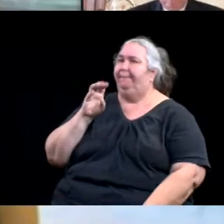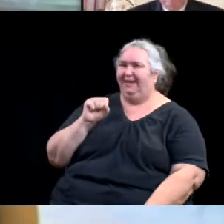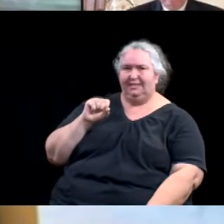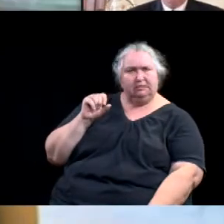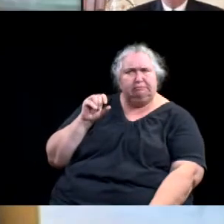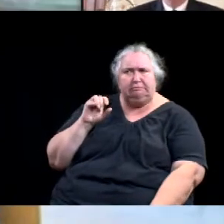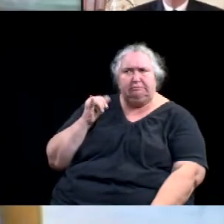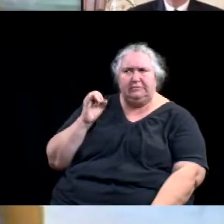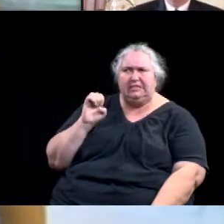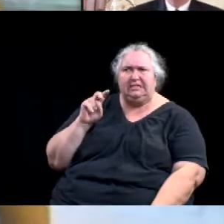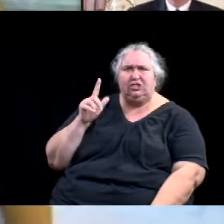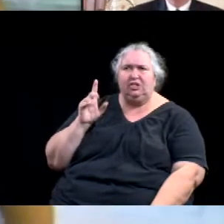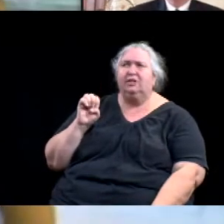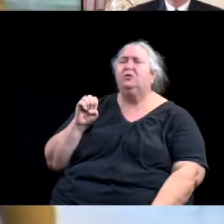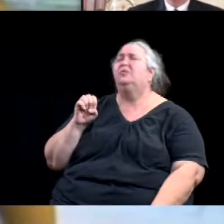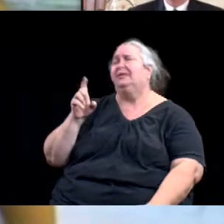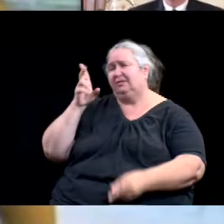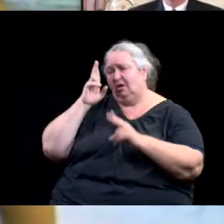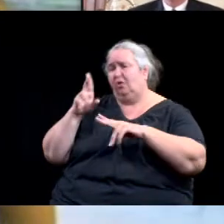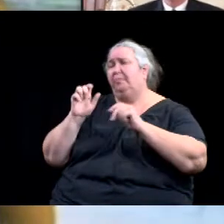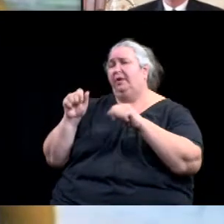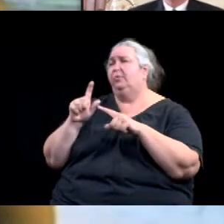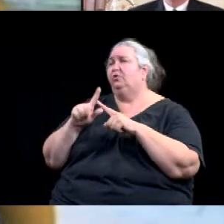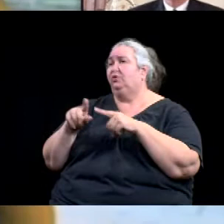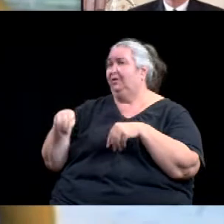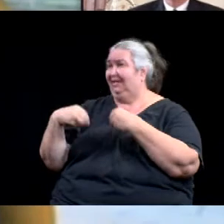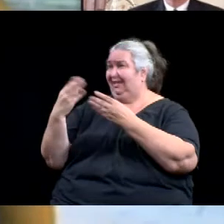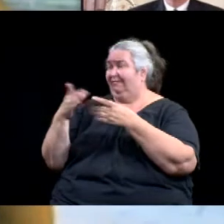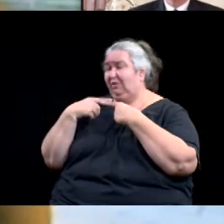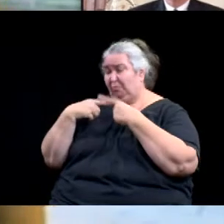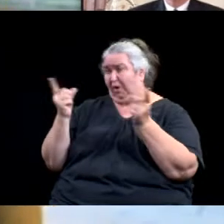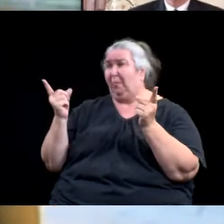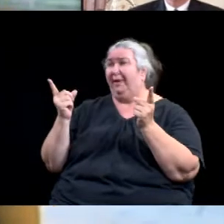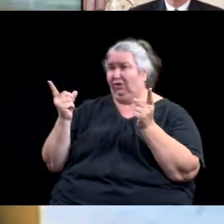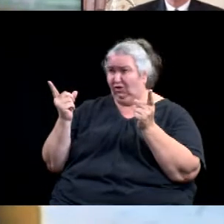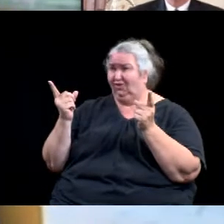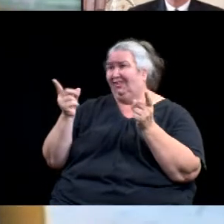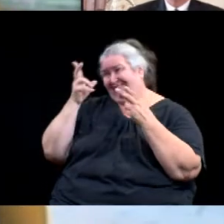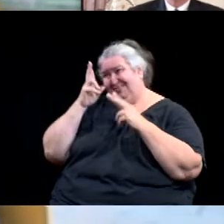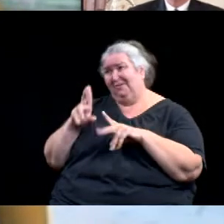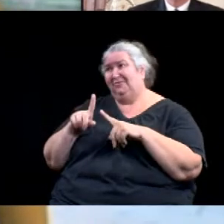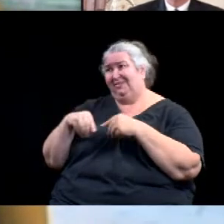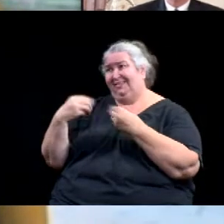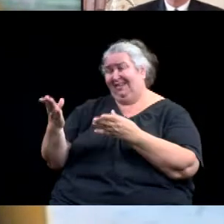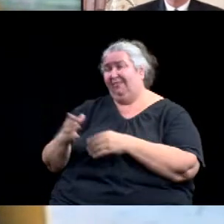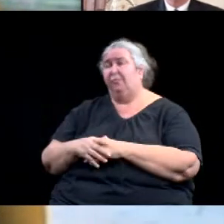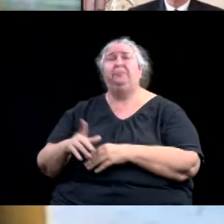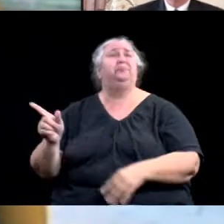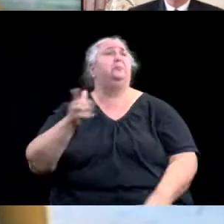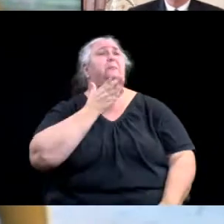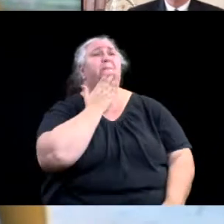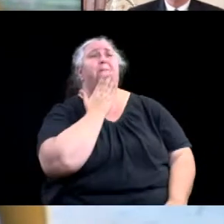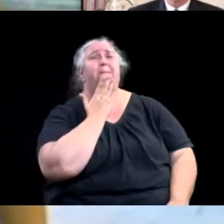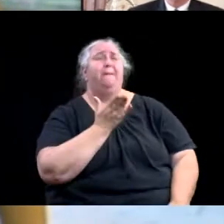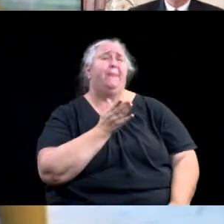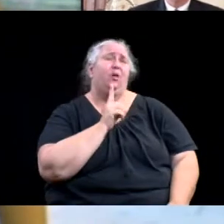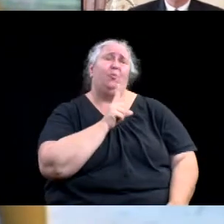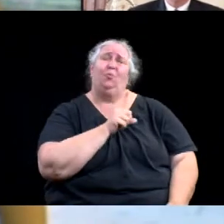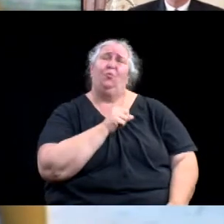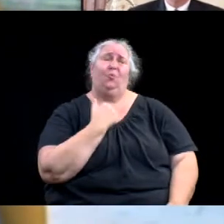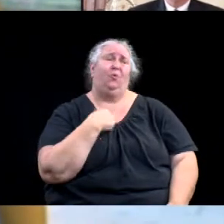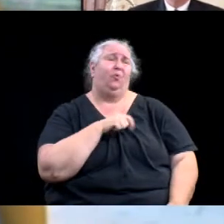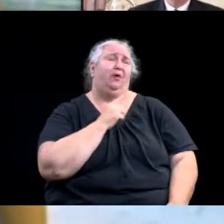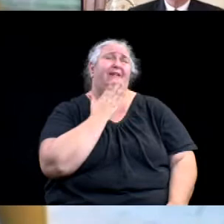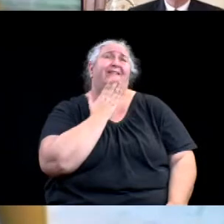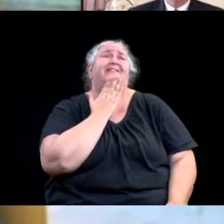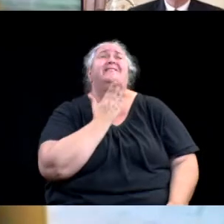Thank you. We're so grateful for the opportunity to have been able to serve the Waco community and to provide end-of-life